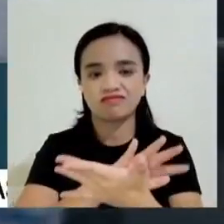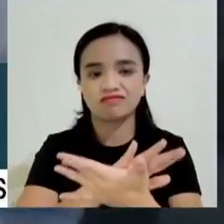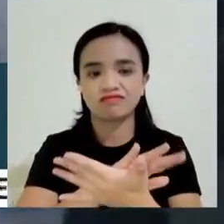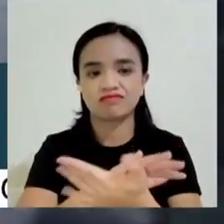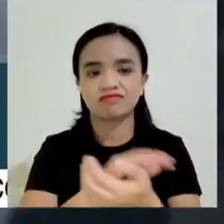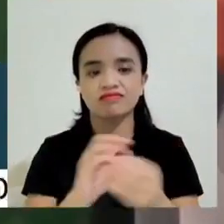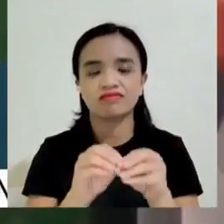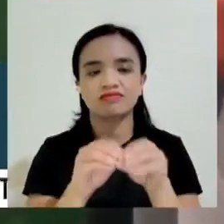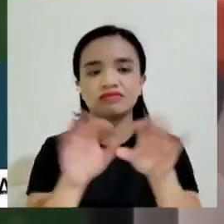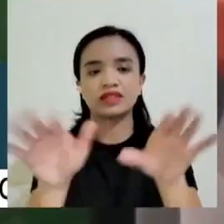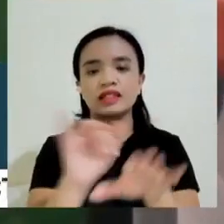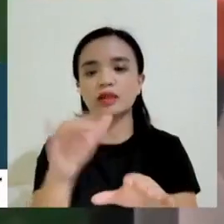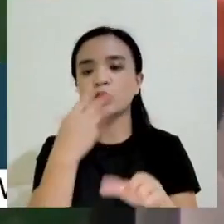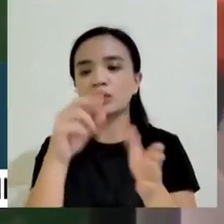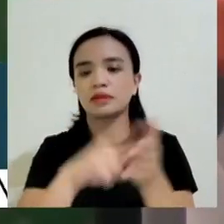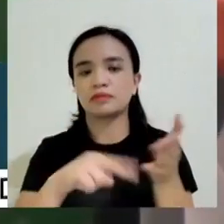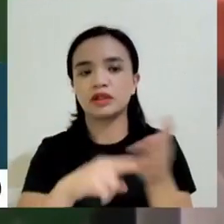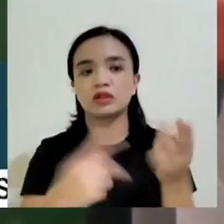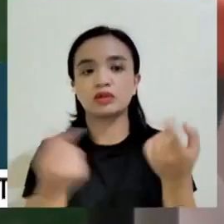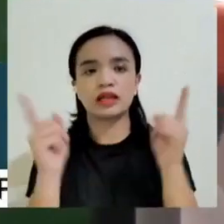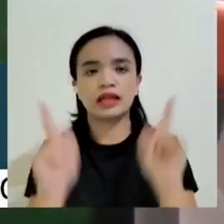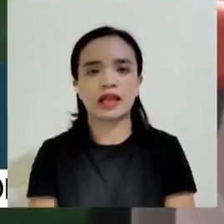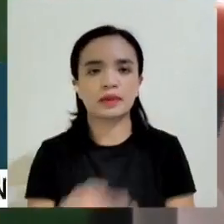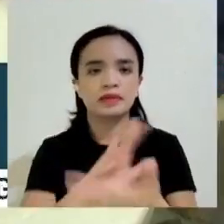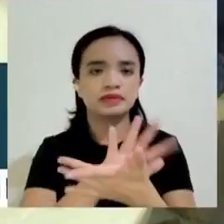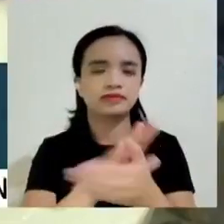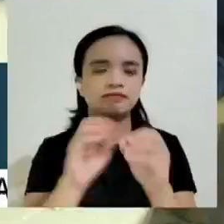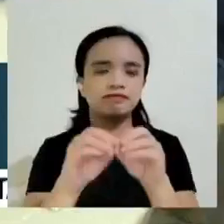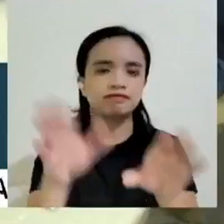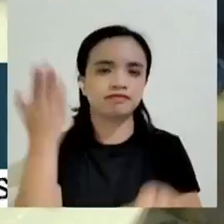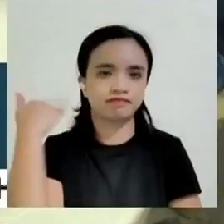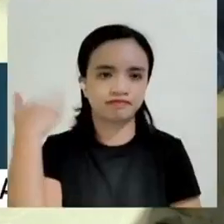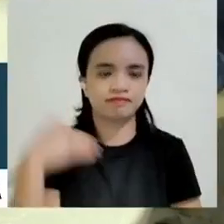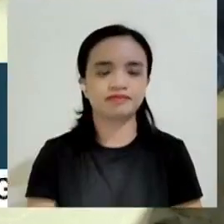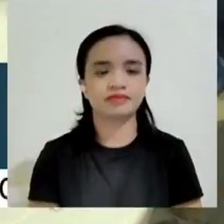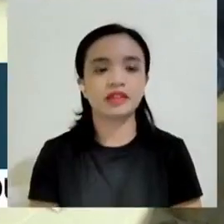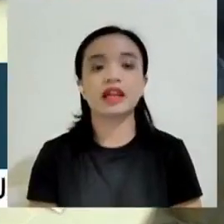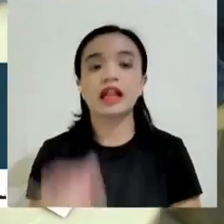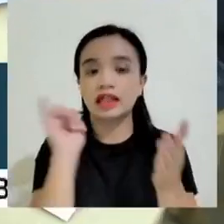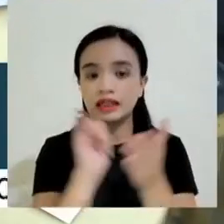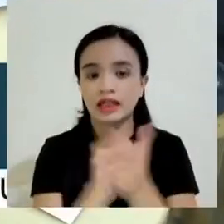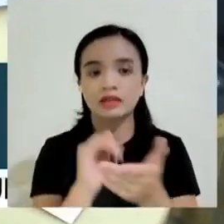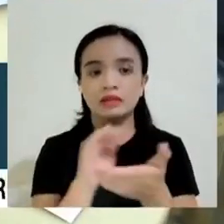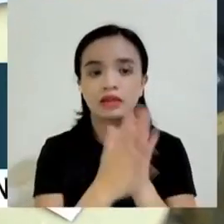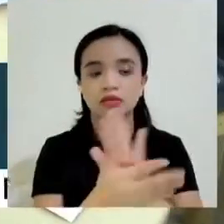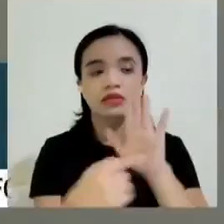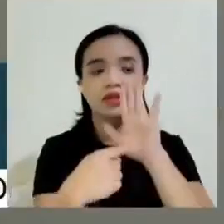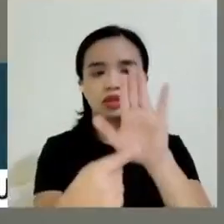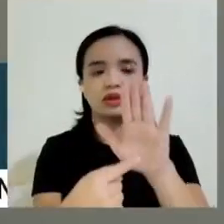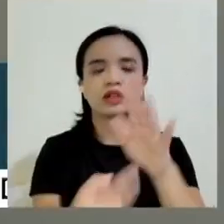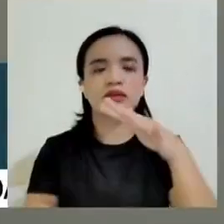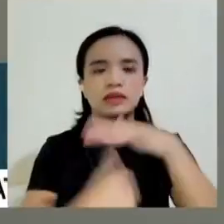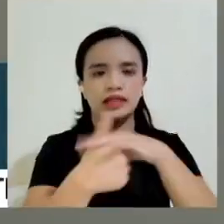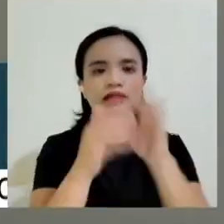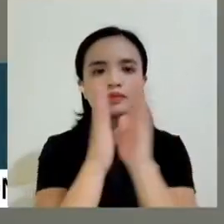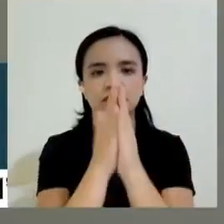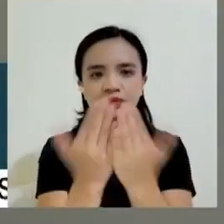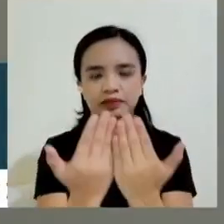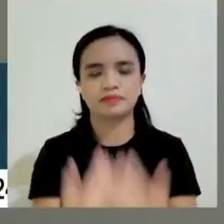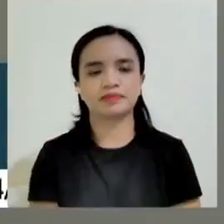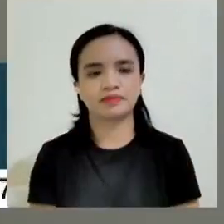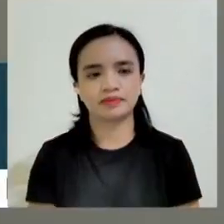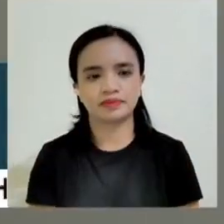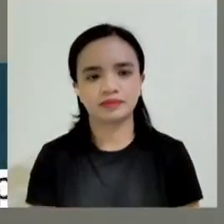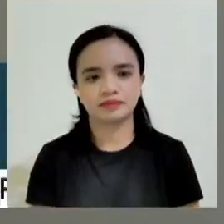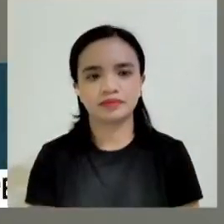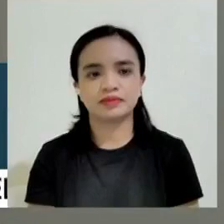readers at the height of the COVID-19 pandemic. These will also be featured in the book. They were honest enough to